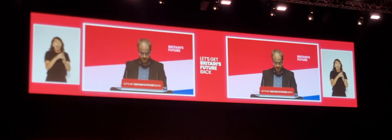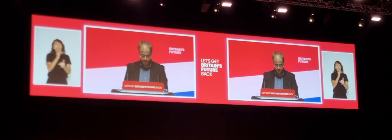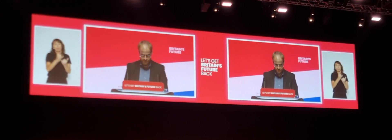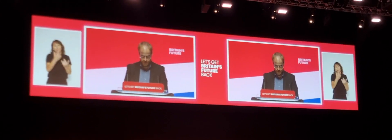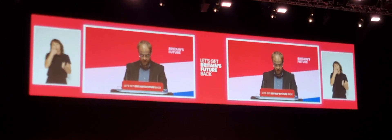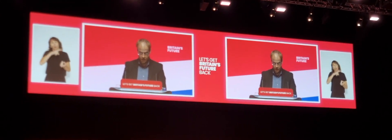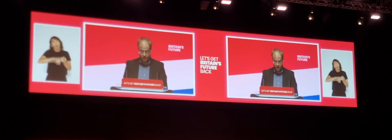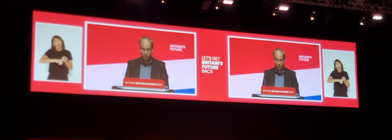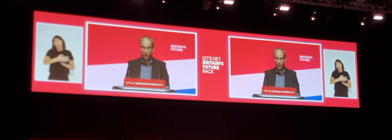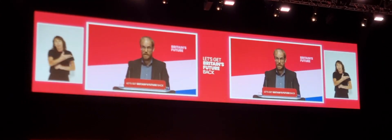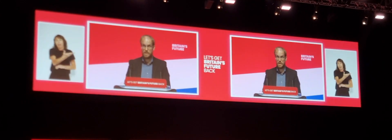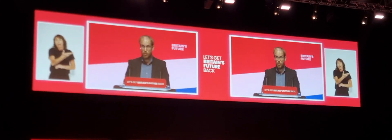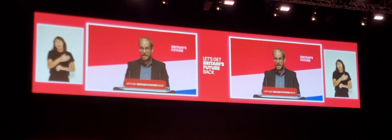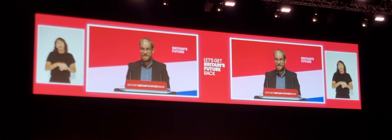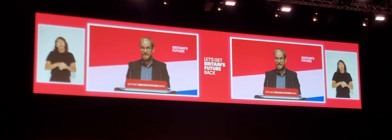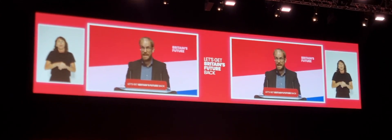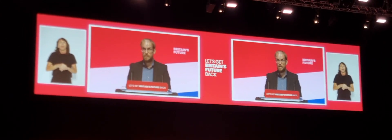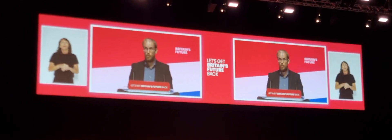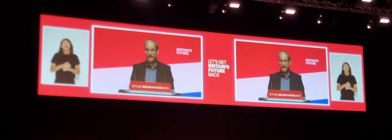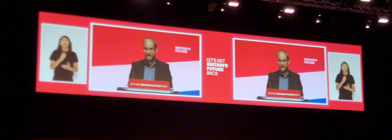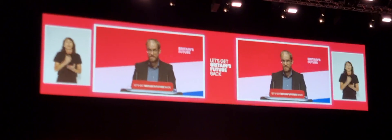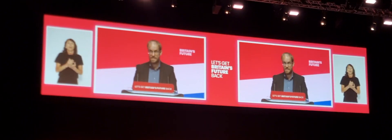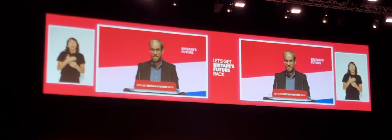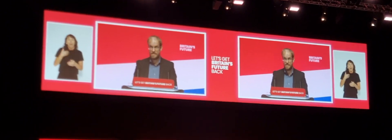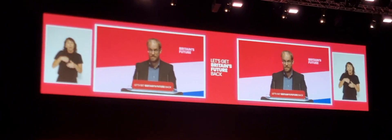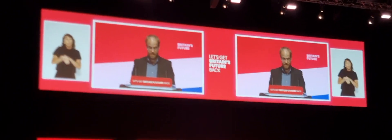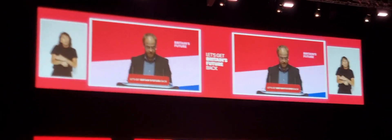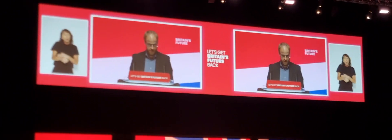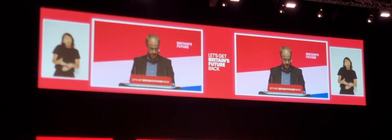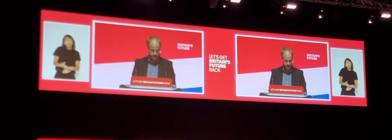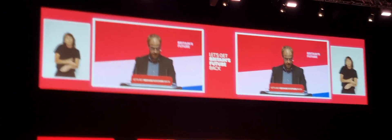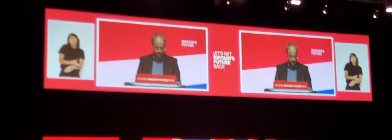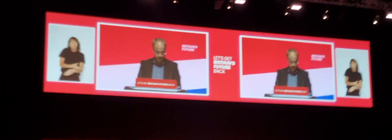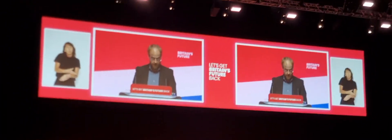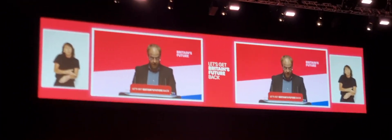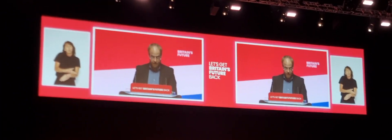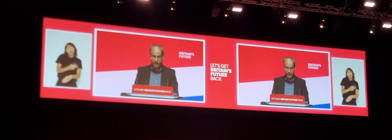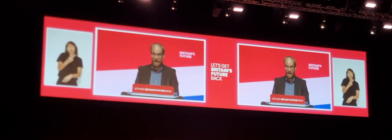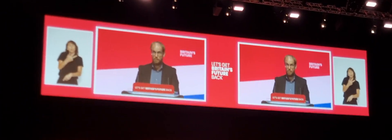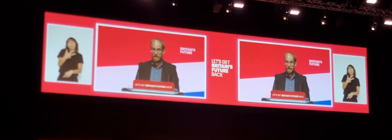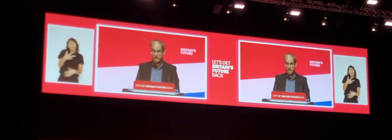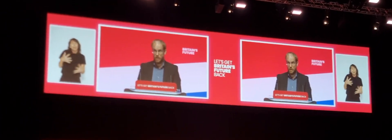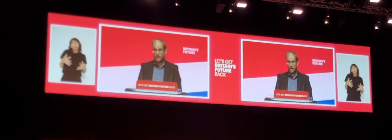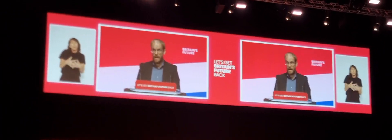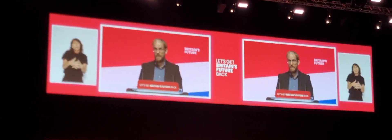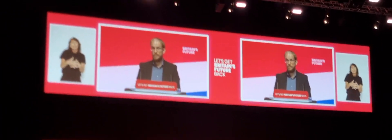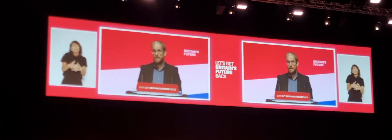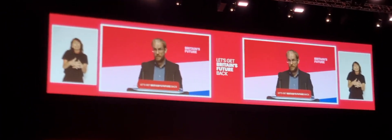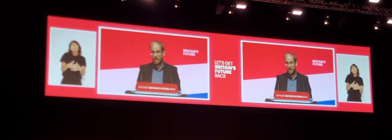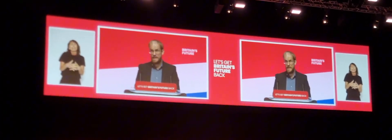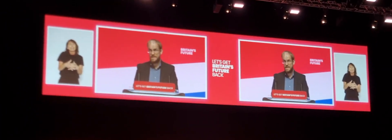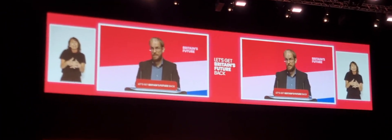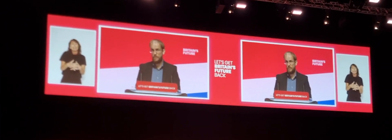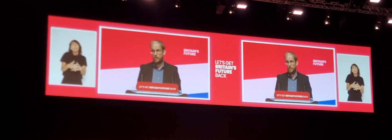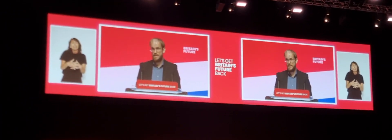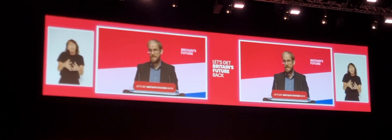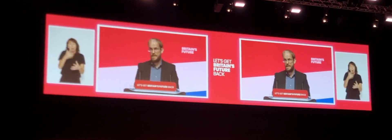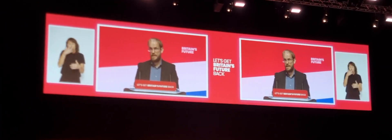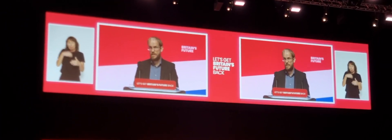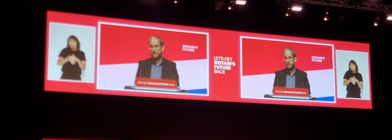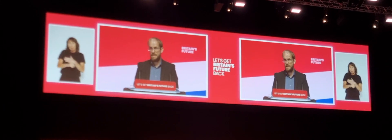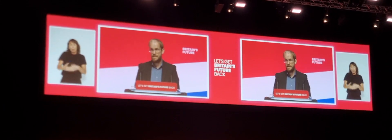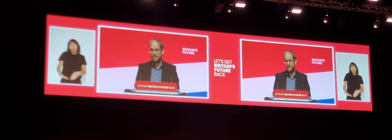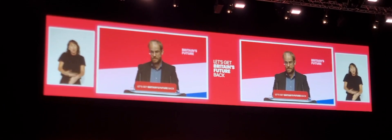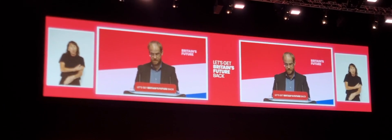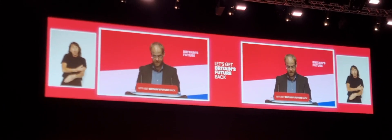NHS. Born at 28 weeks, I began my short life fighting for it in